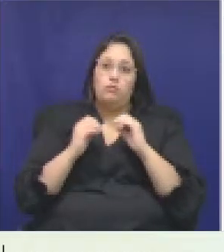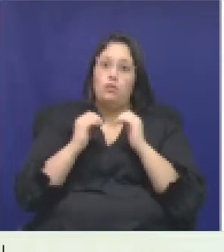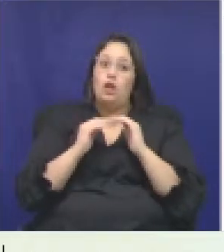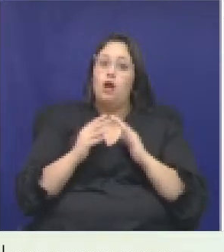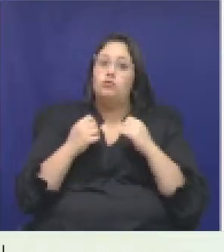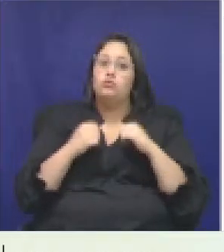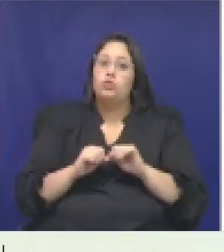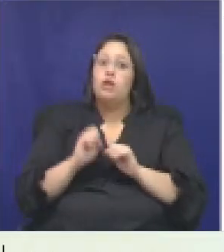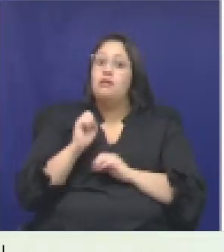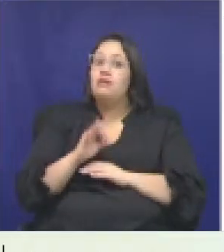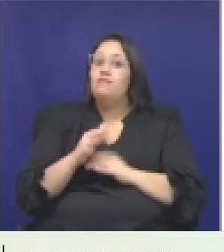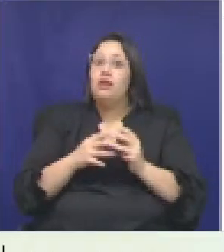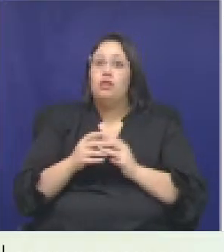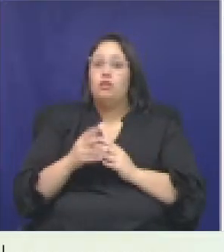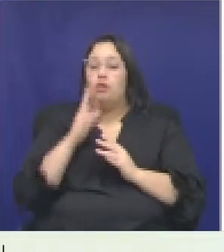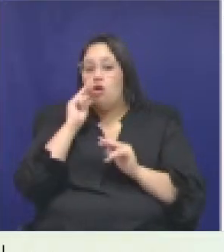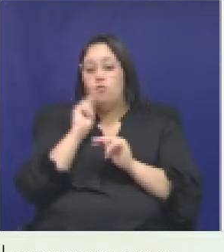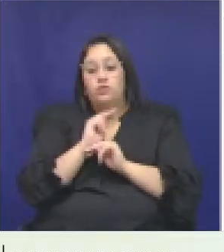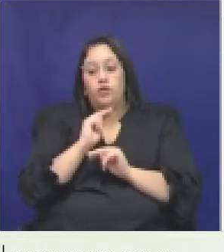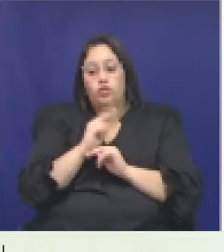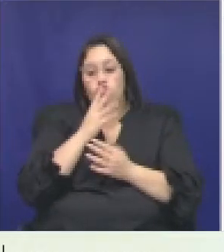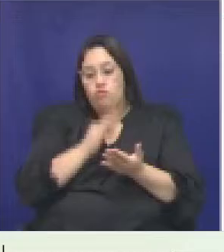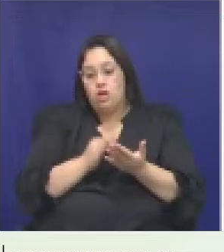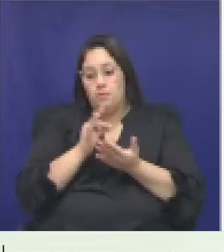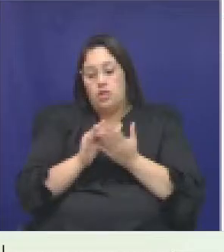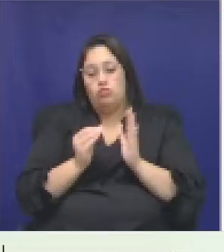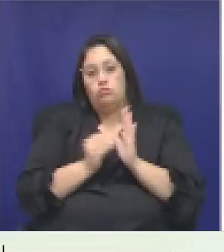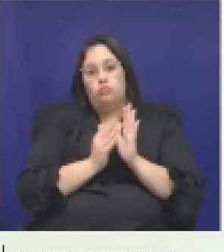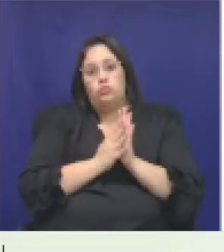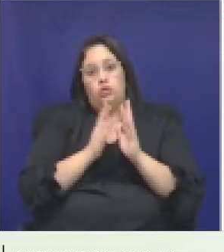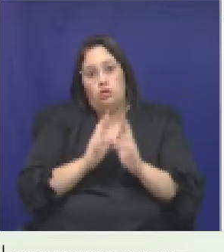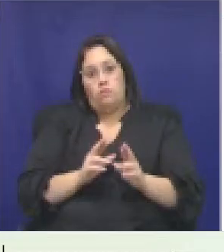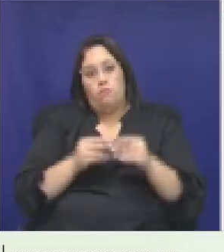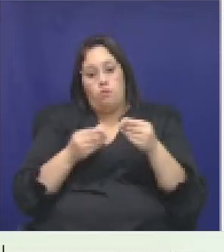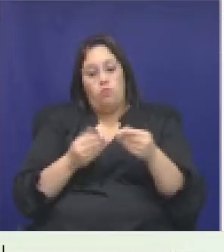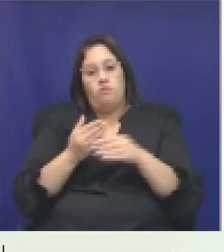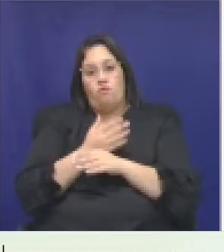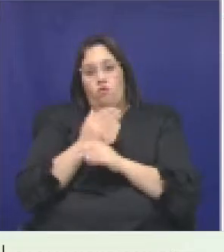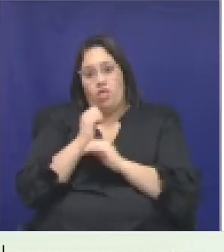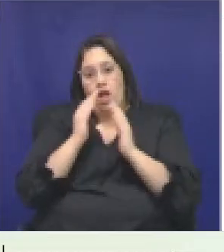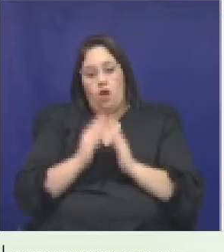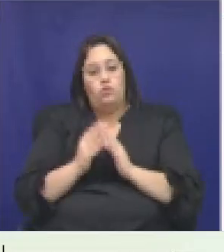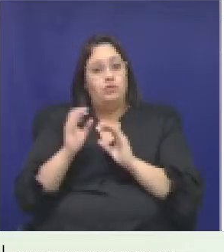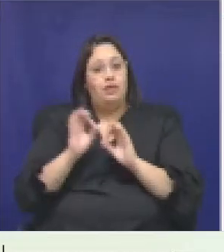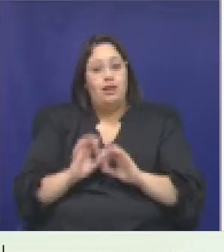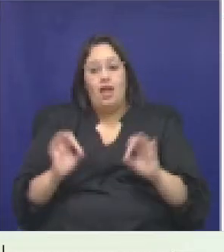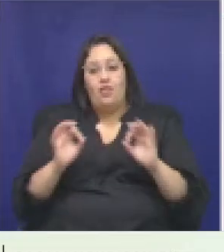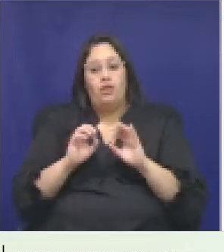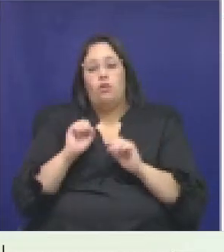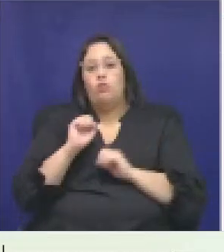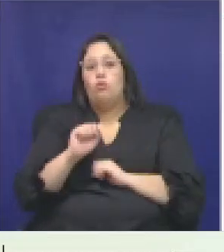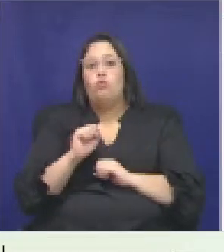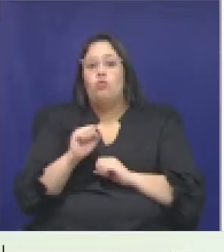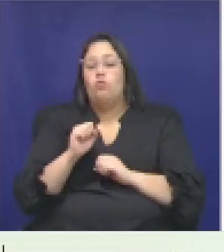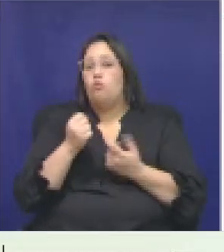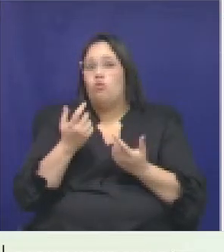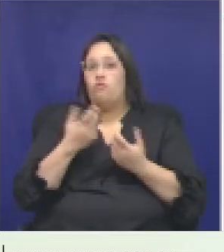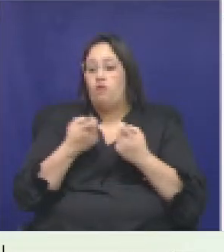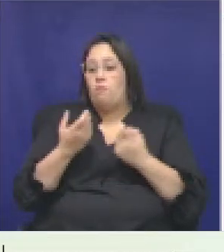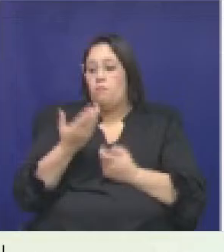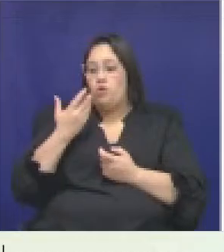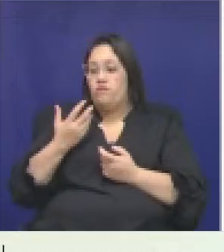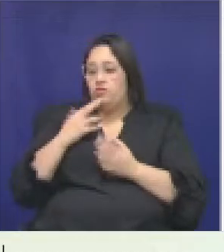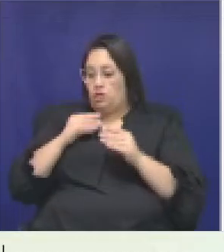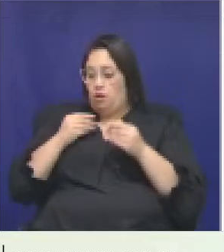if anything, the observations and recommendations contained in the report before the House are nothing but a copy and paste from previous